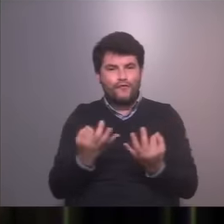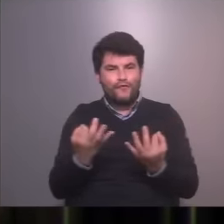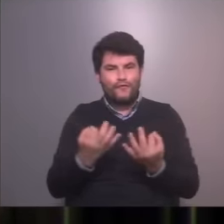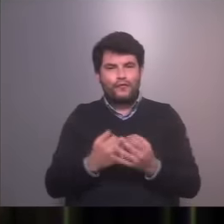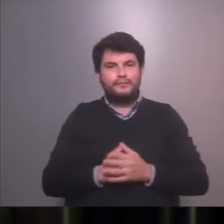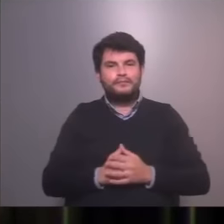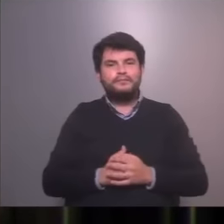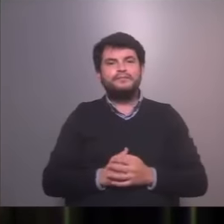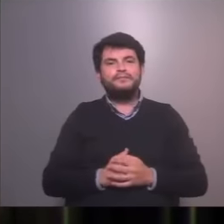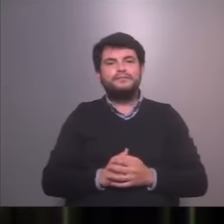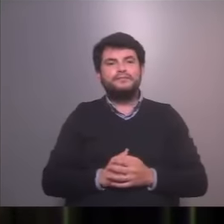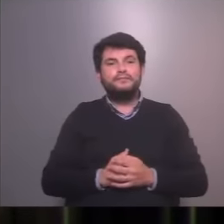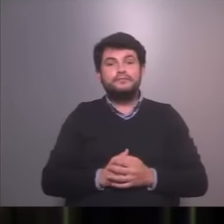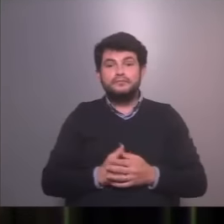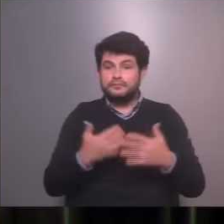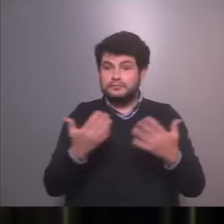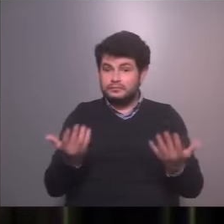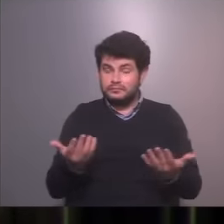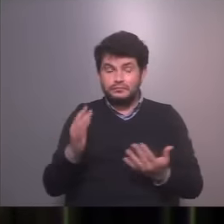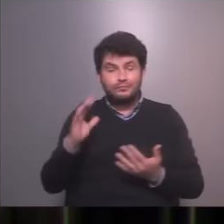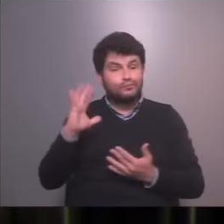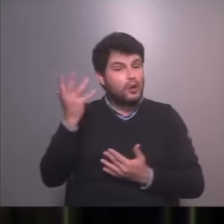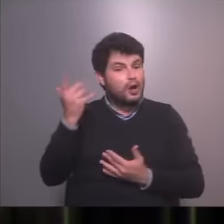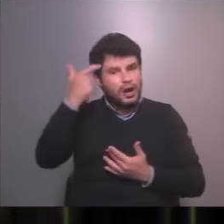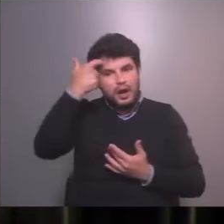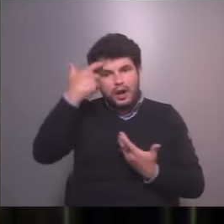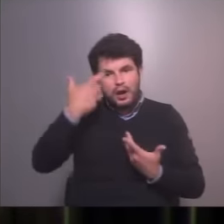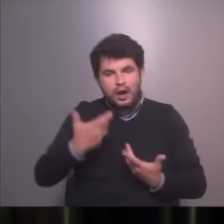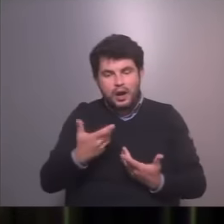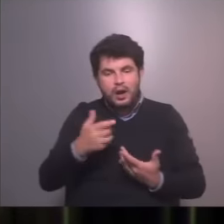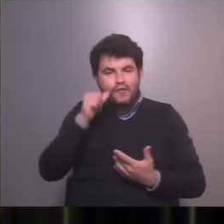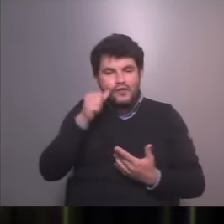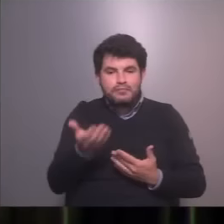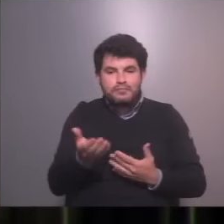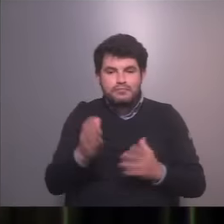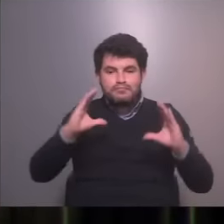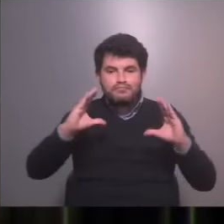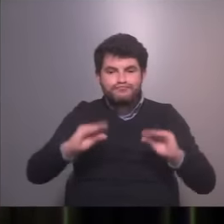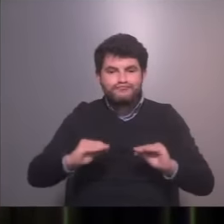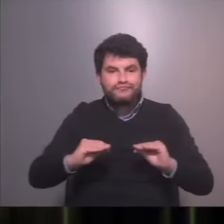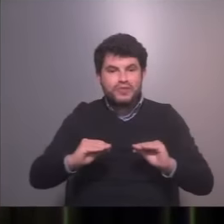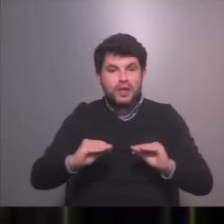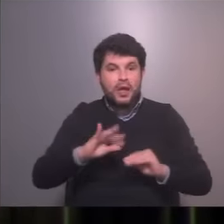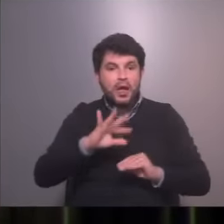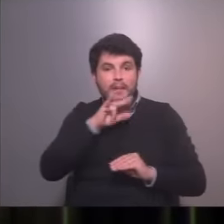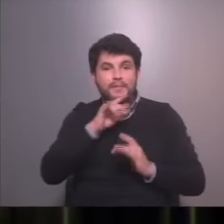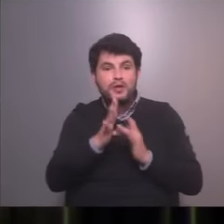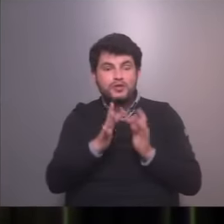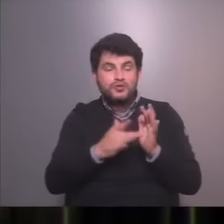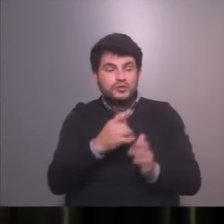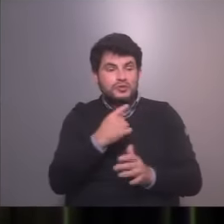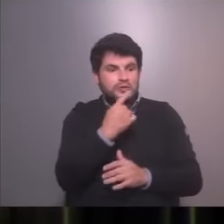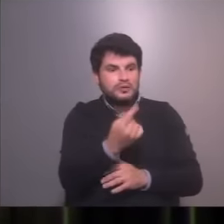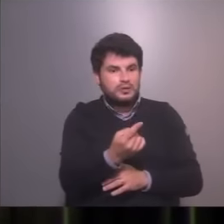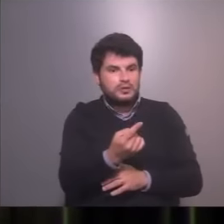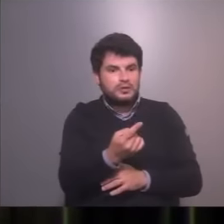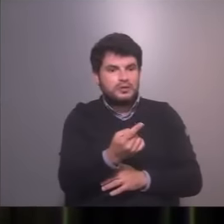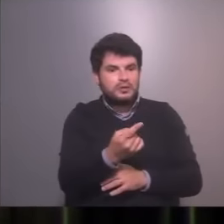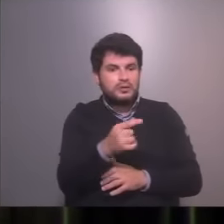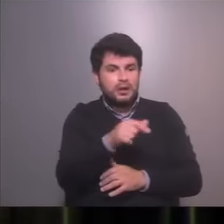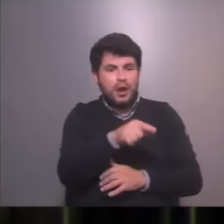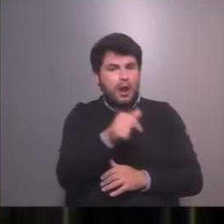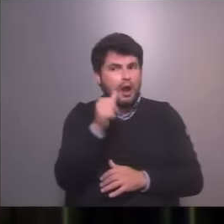there. Jesus and his disciples were also invited to the wedding. When the